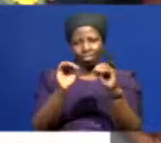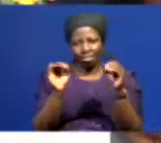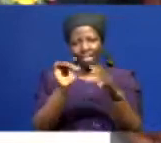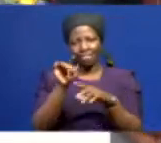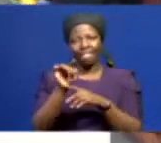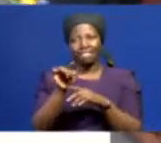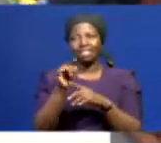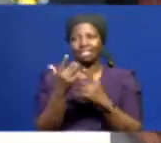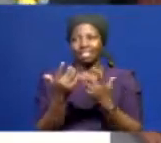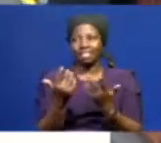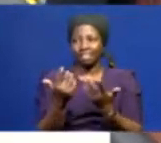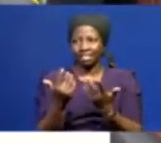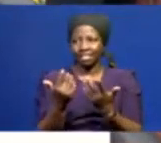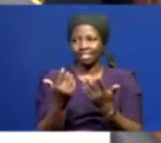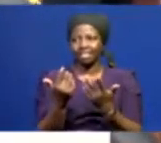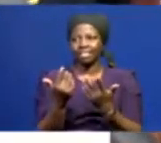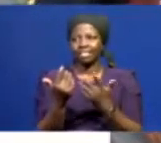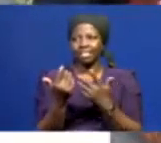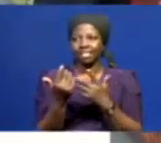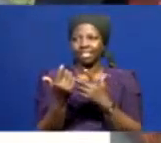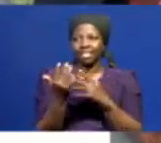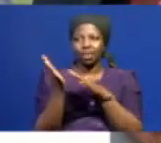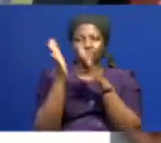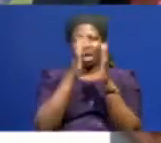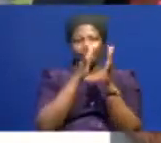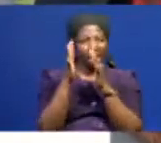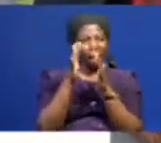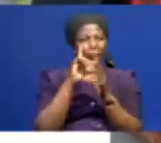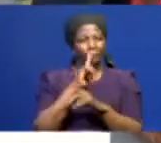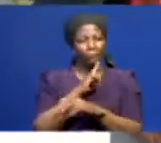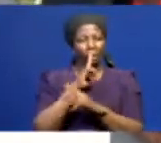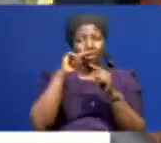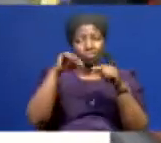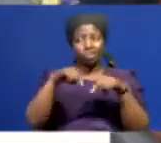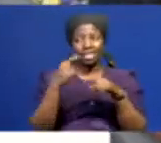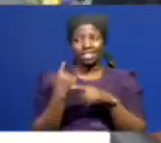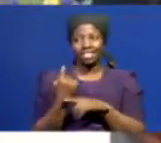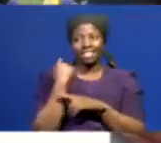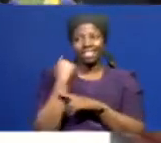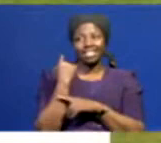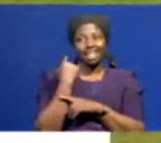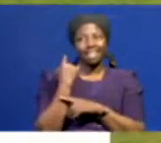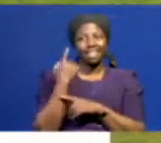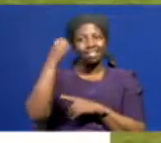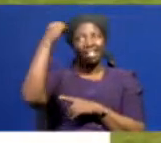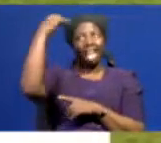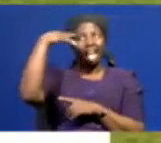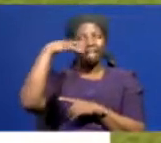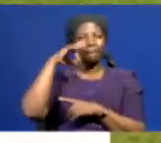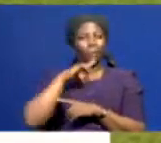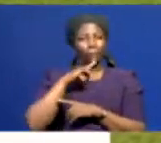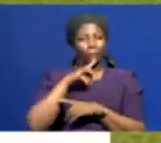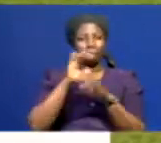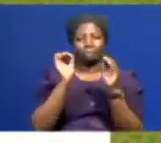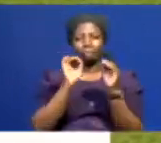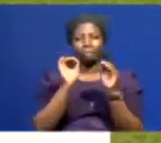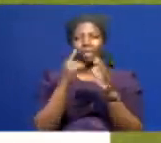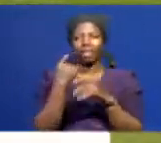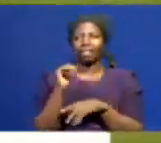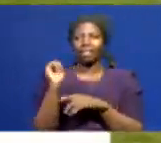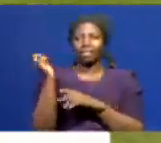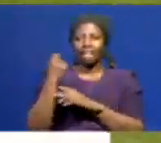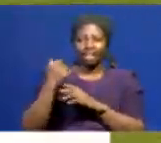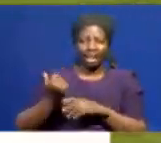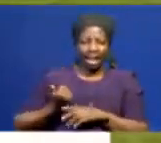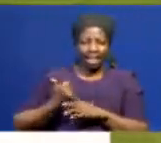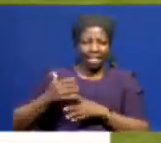ni climate pekaka chote iko juu leo. Tena hatukuwa na idea. The Kenya girl rugby team